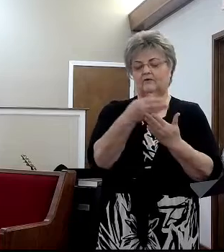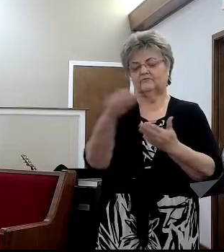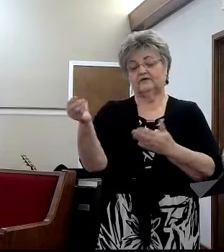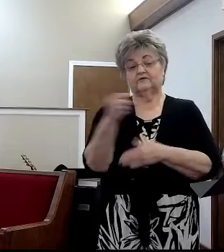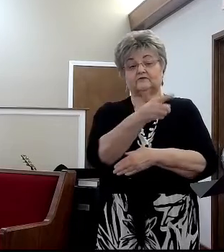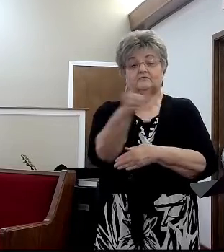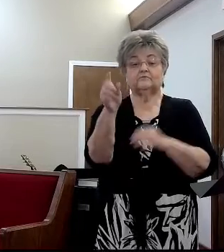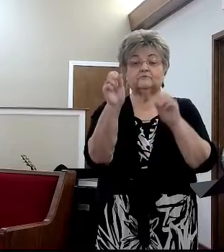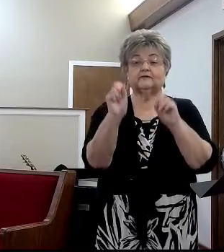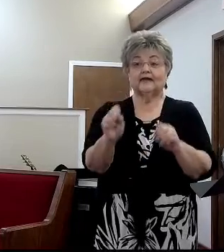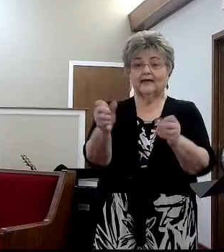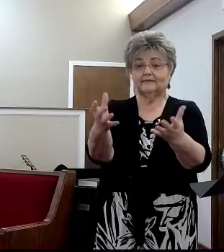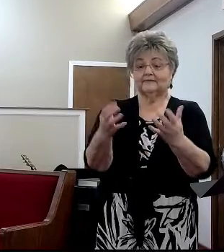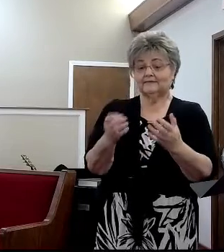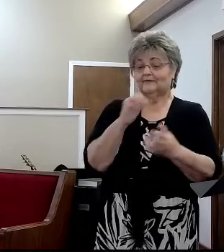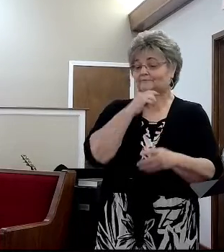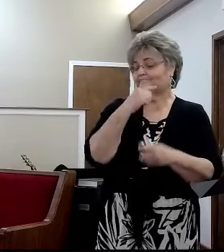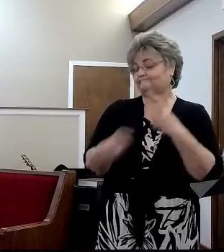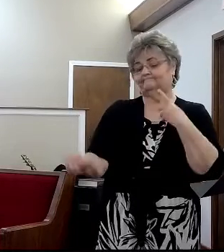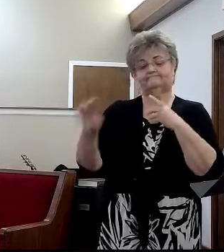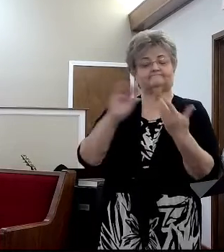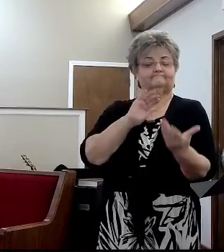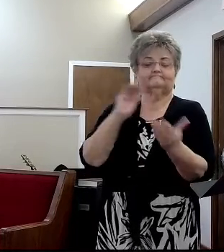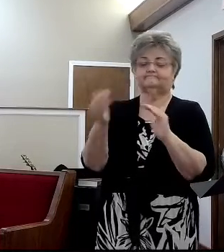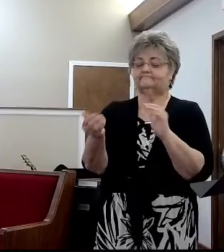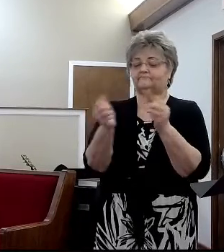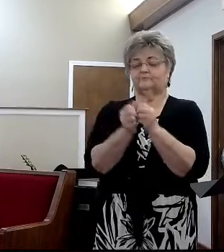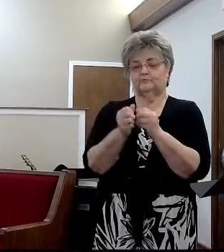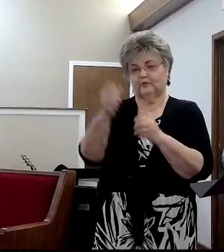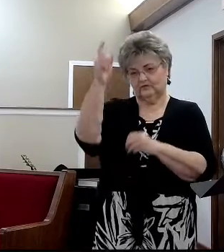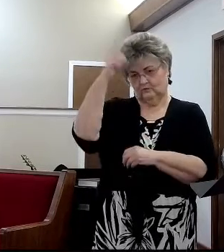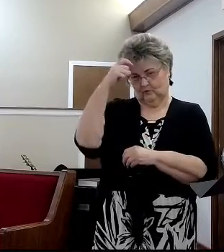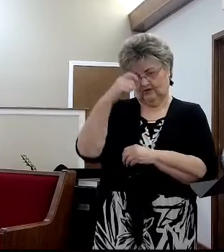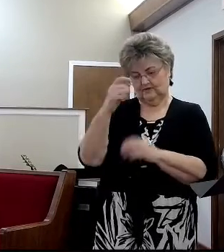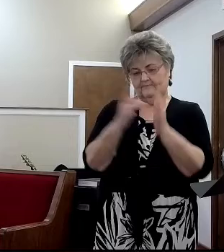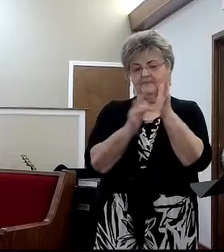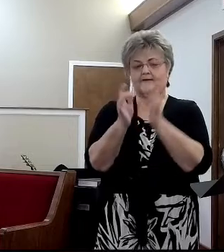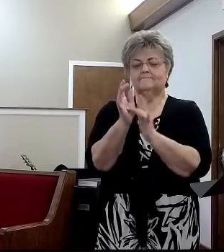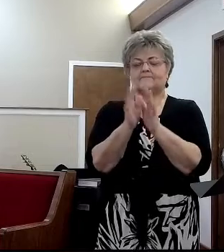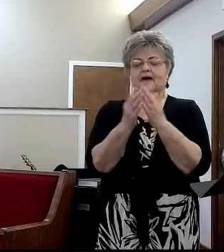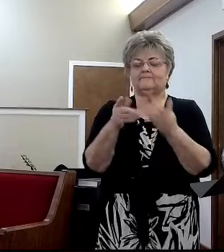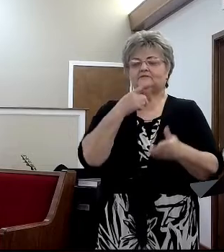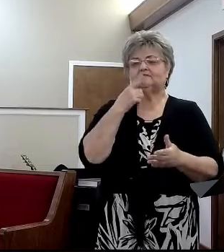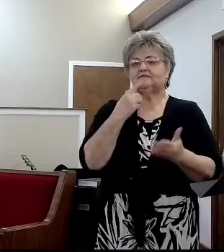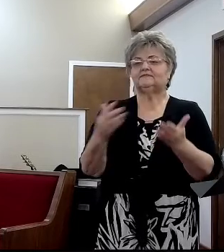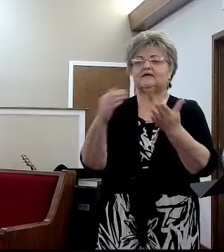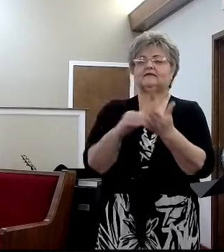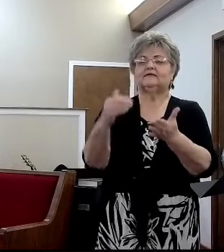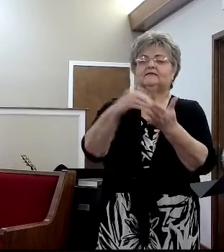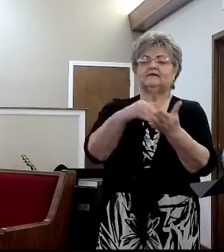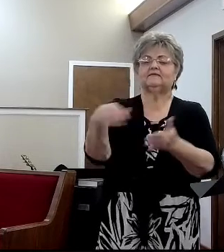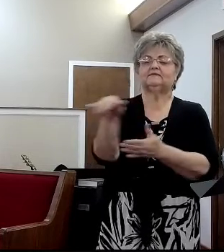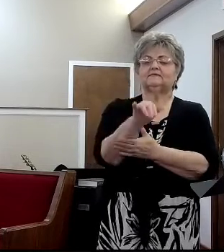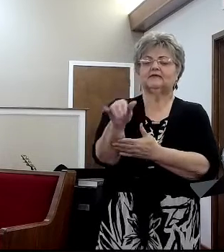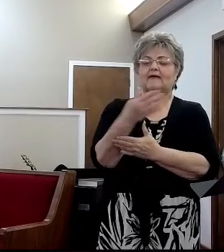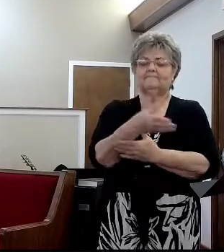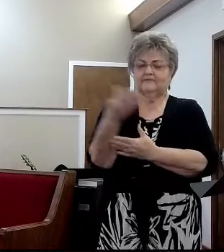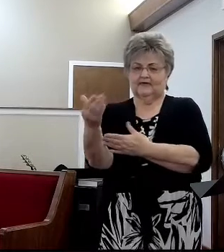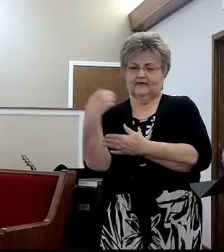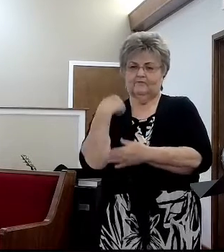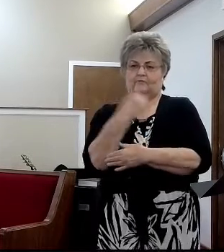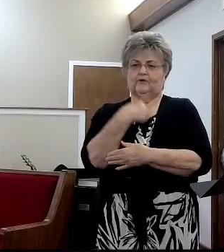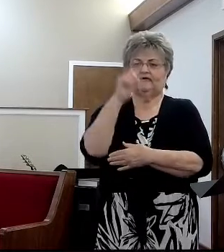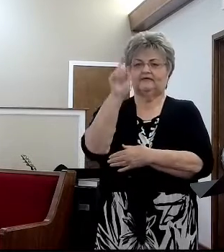So if the Bible's repeating over and over the same saying, we should hold on to that. And then it goes on to